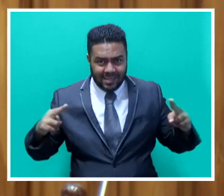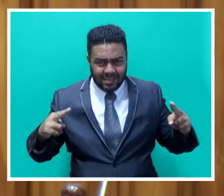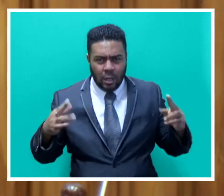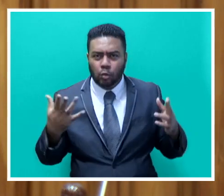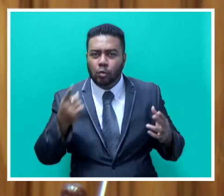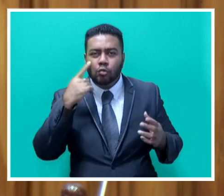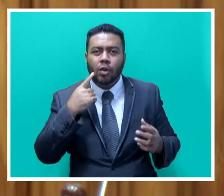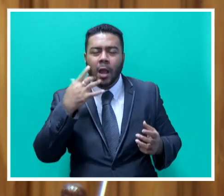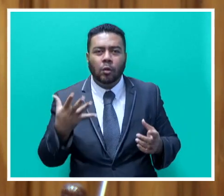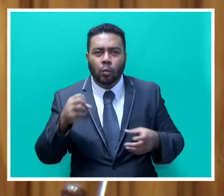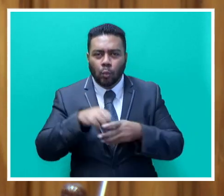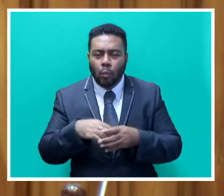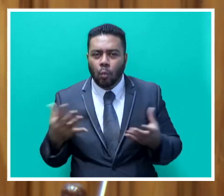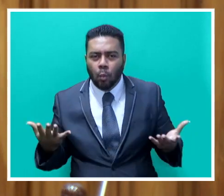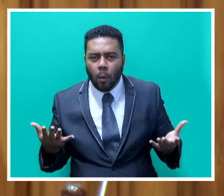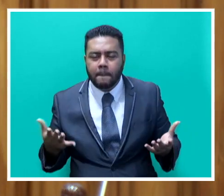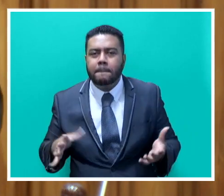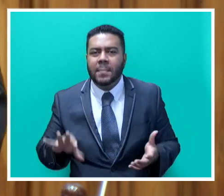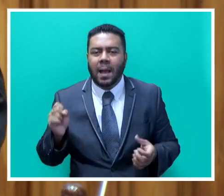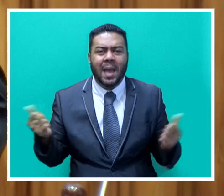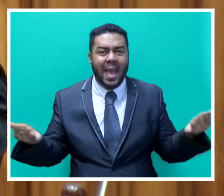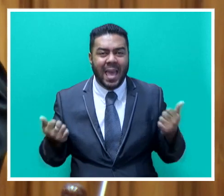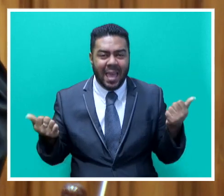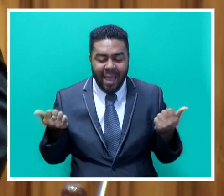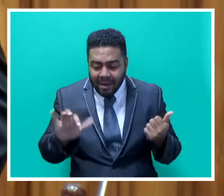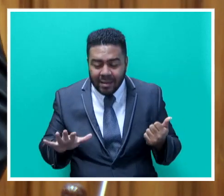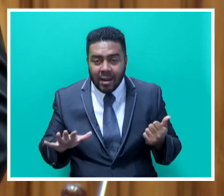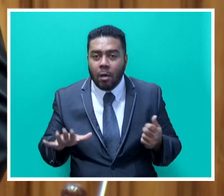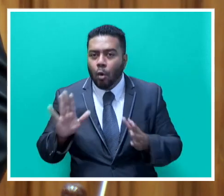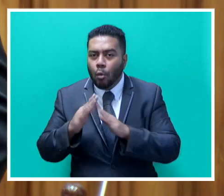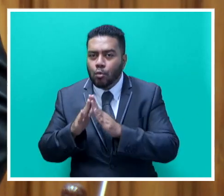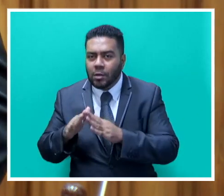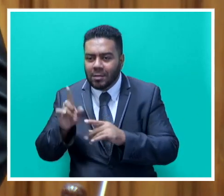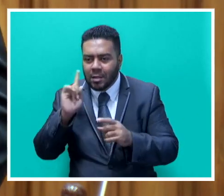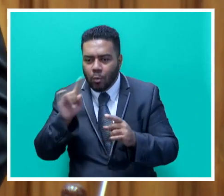as possible to make sure that we pick up any community case. We set up contact